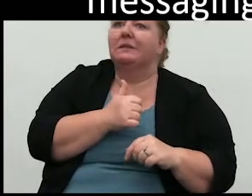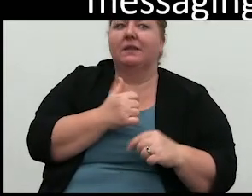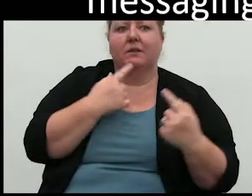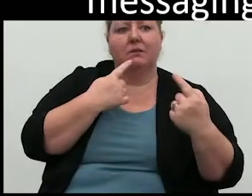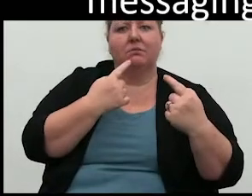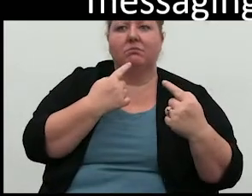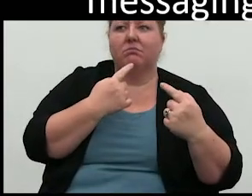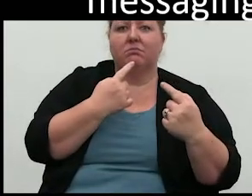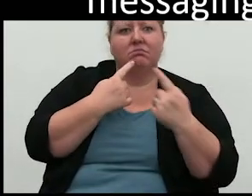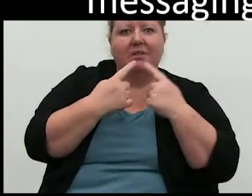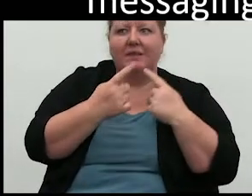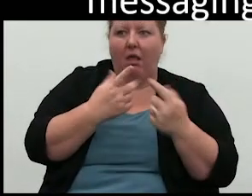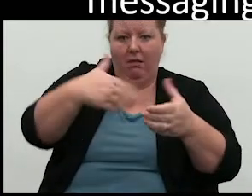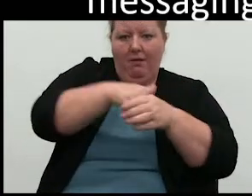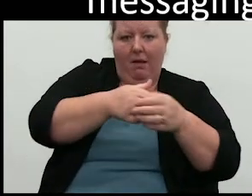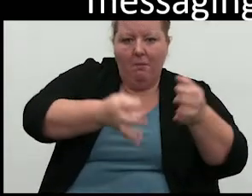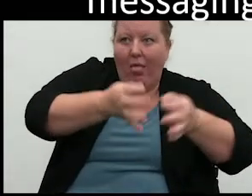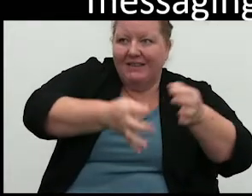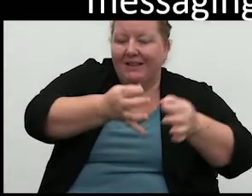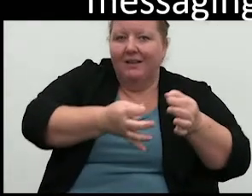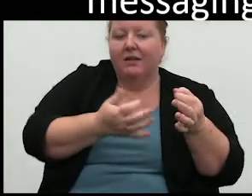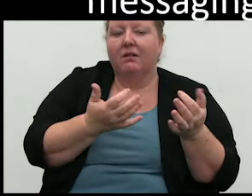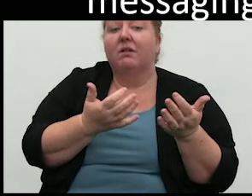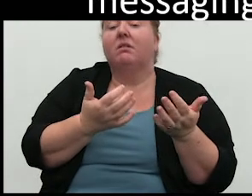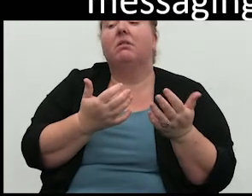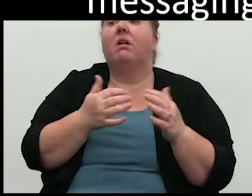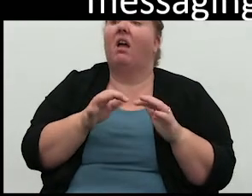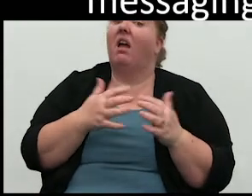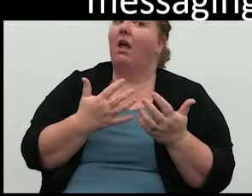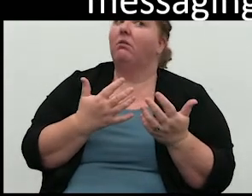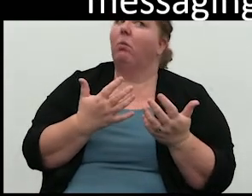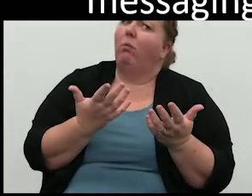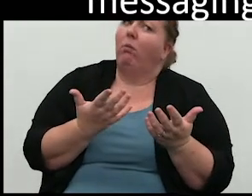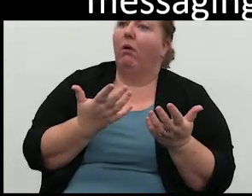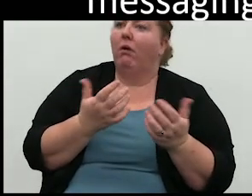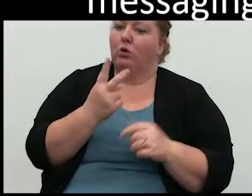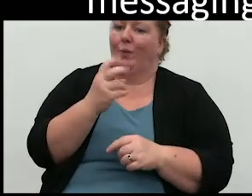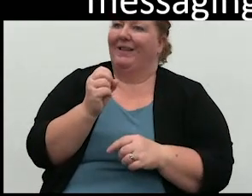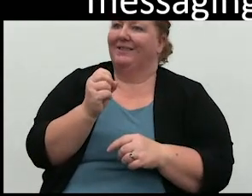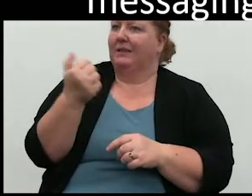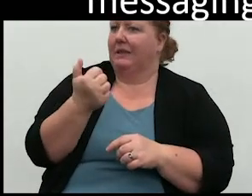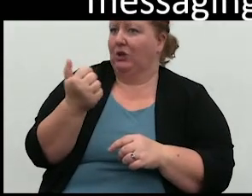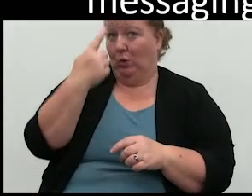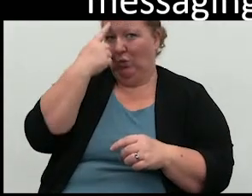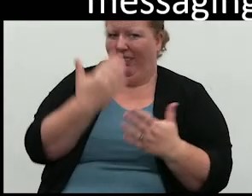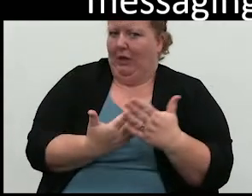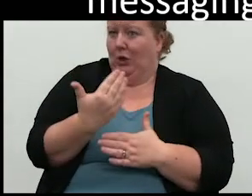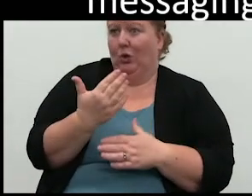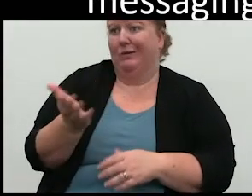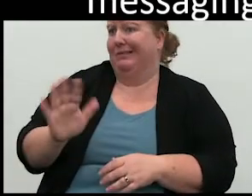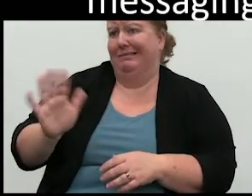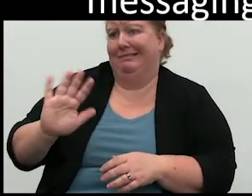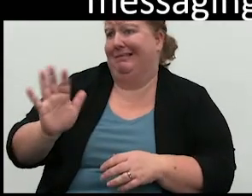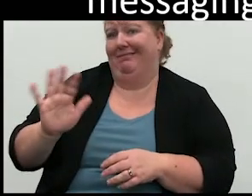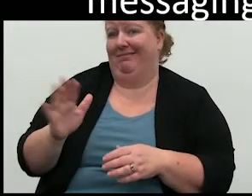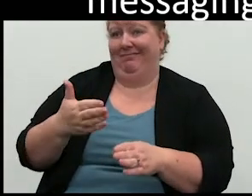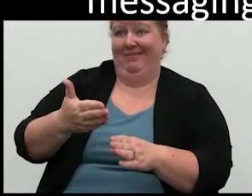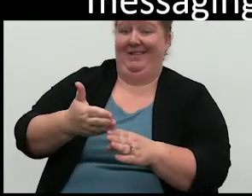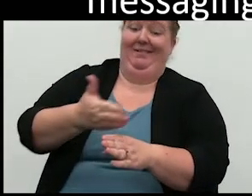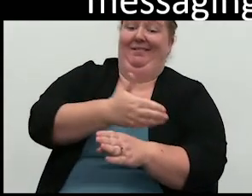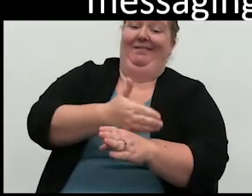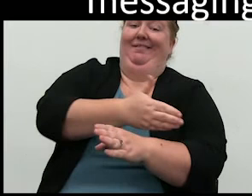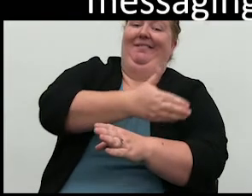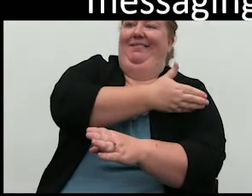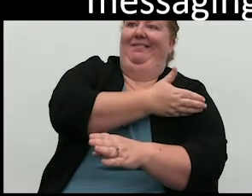do politics. And saying, oh well, 2016, you think this is new, but no, actually,